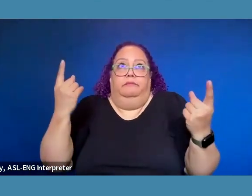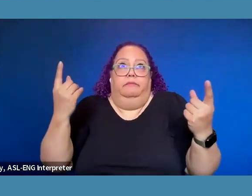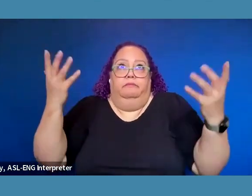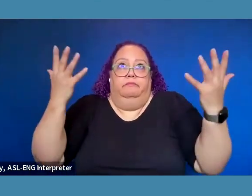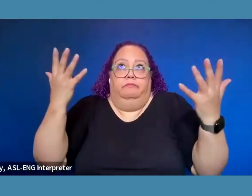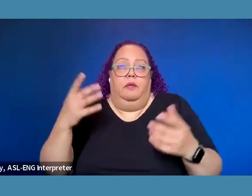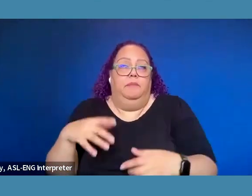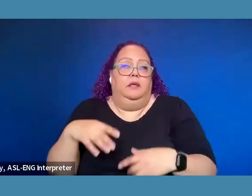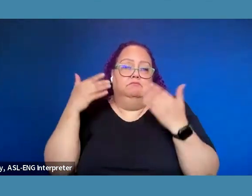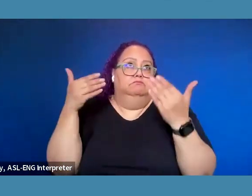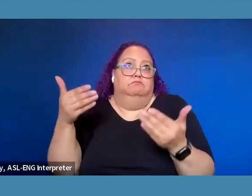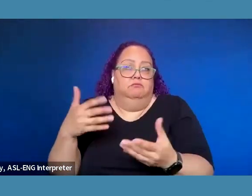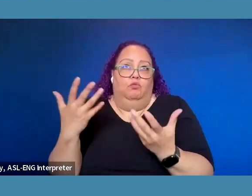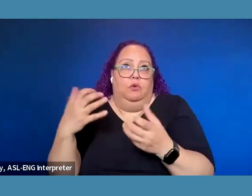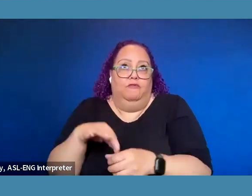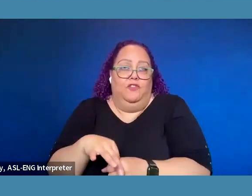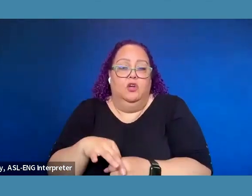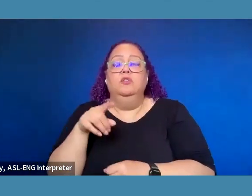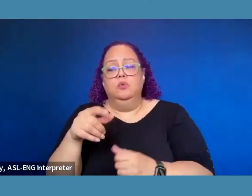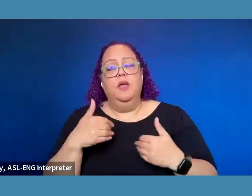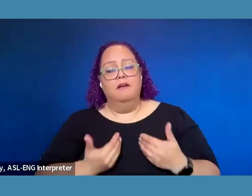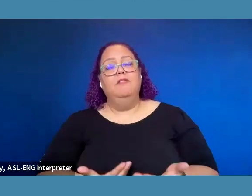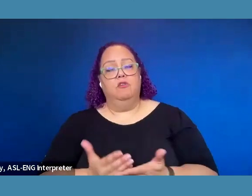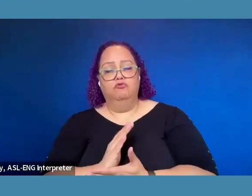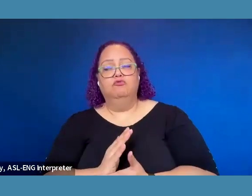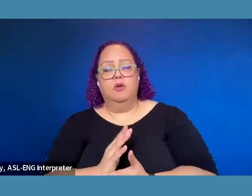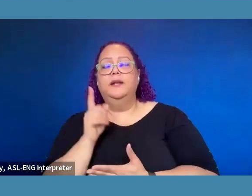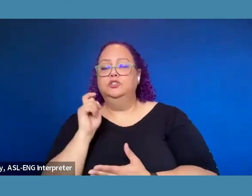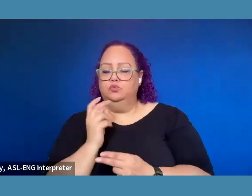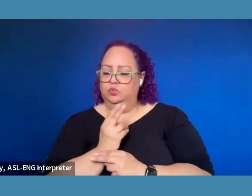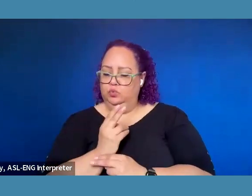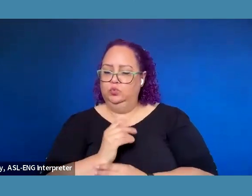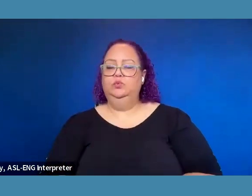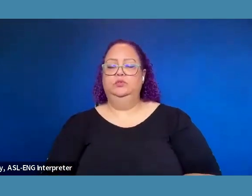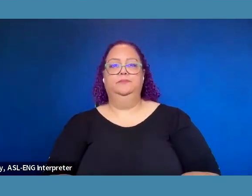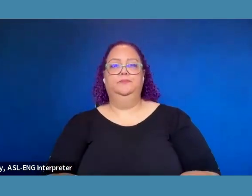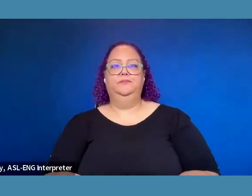them. And you have that right and you should exercise it.